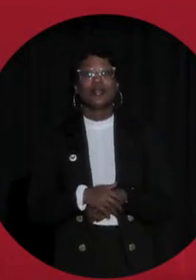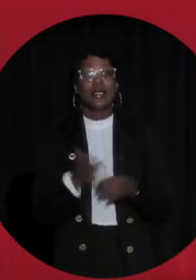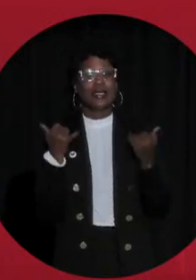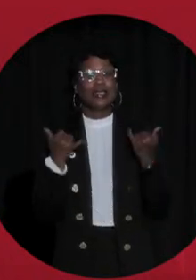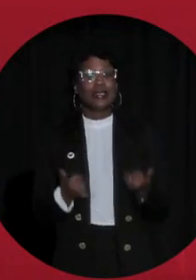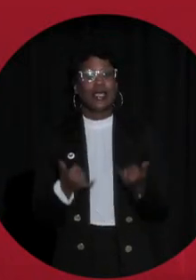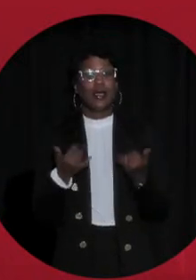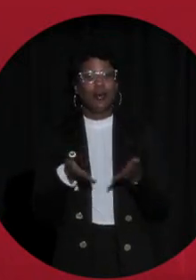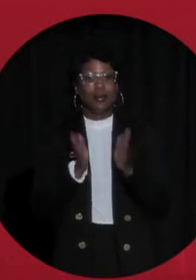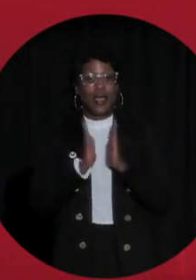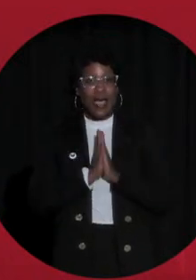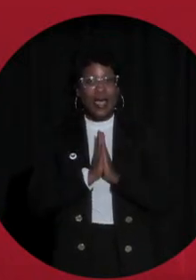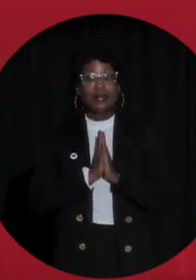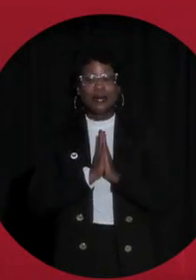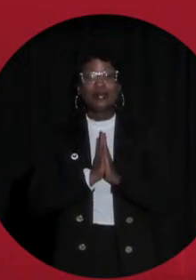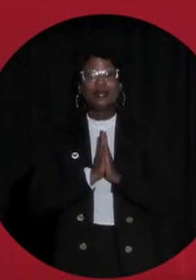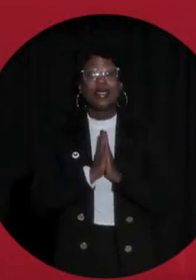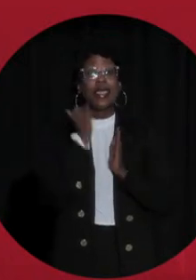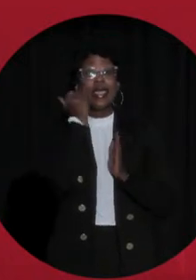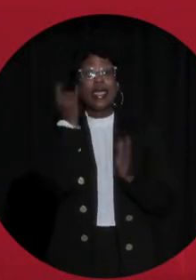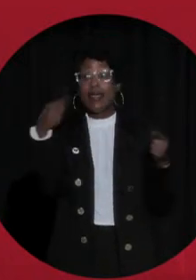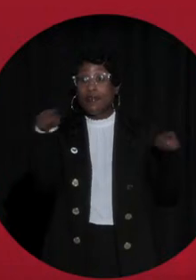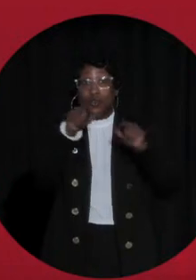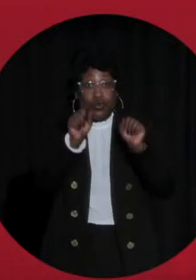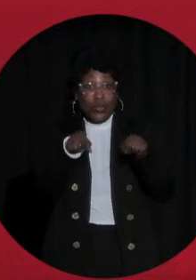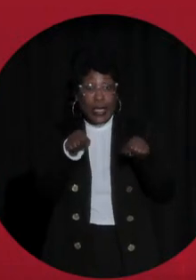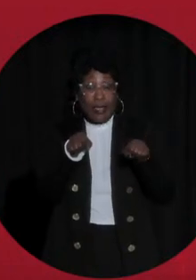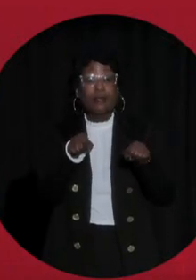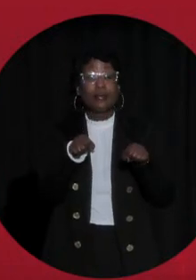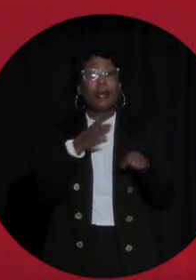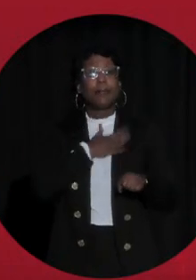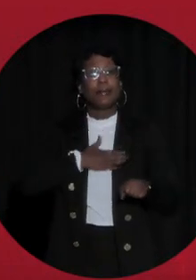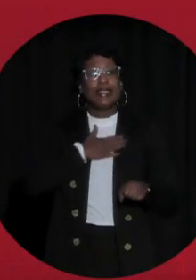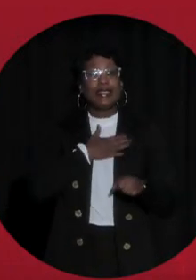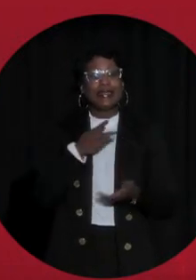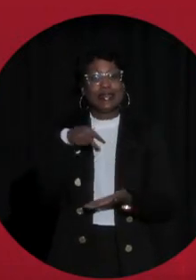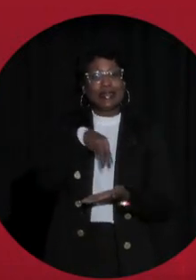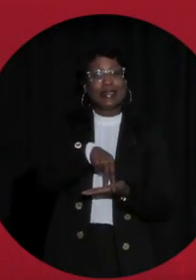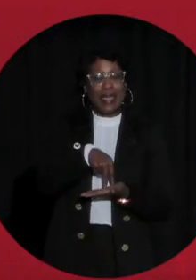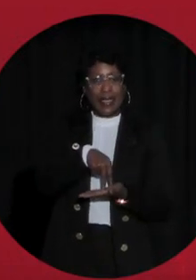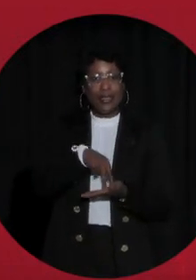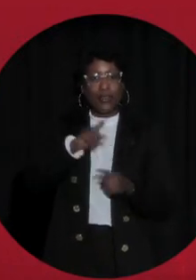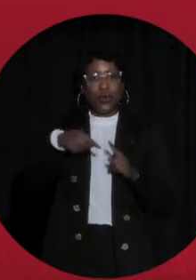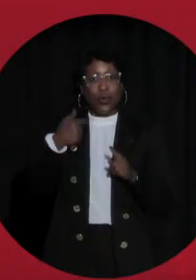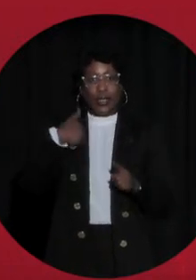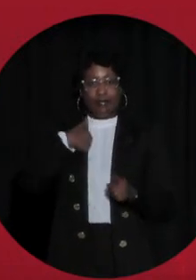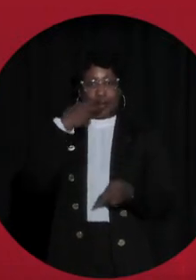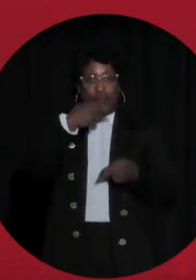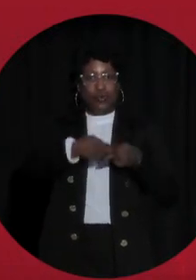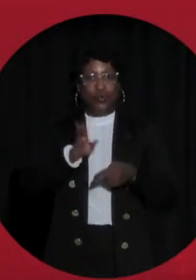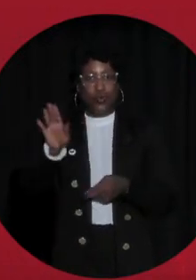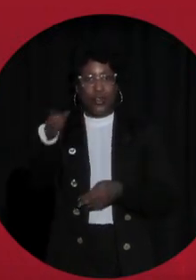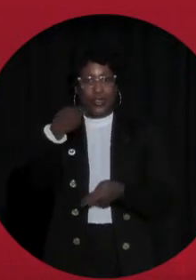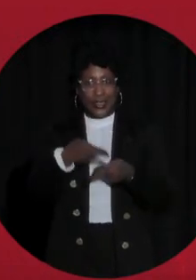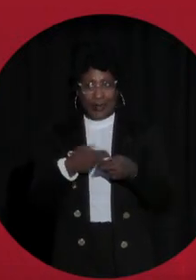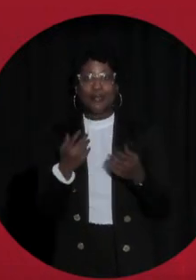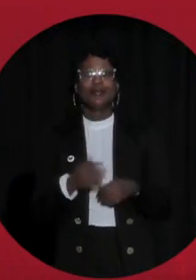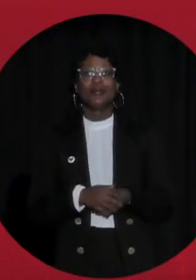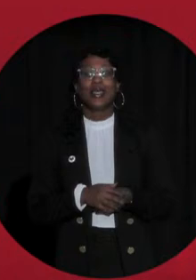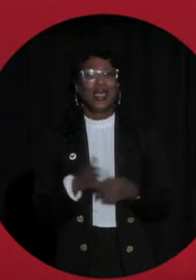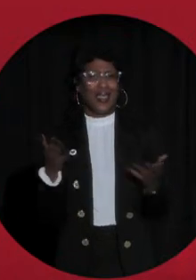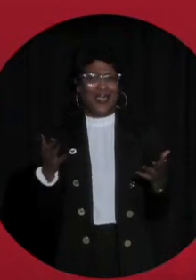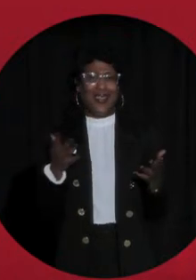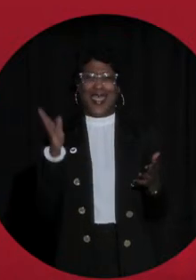stand to receive them if you are able, as I call their names. I am also going to ask, because I know we're all